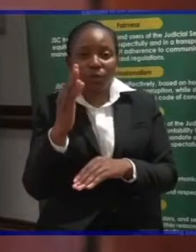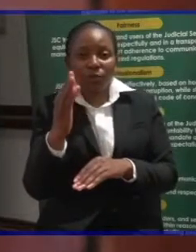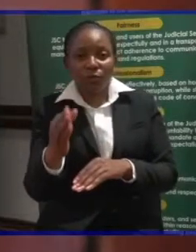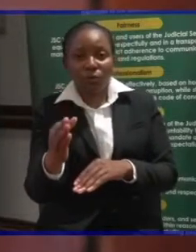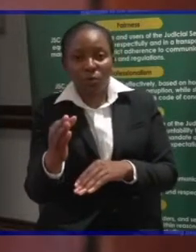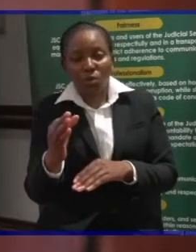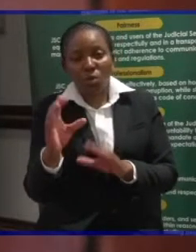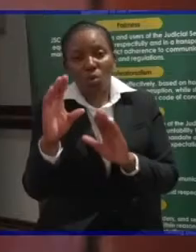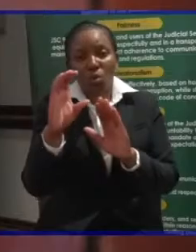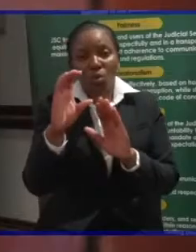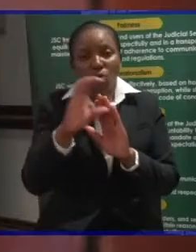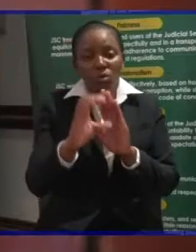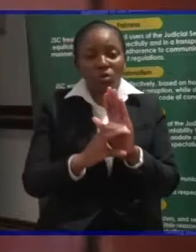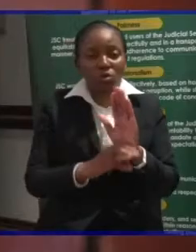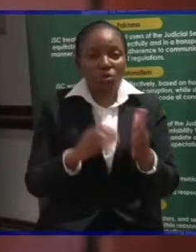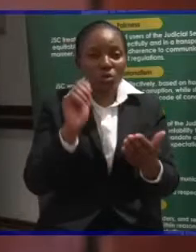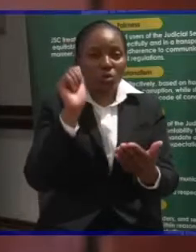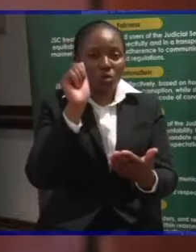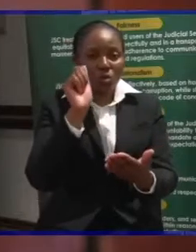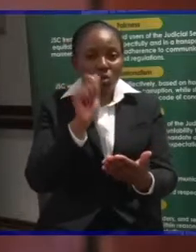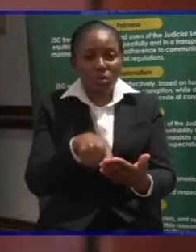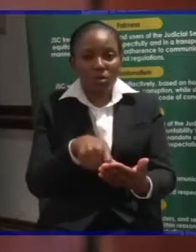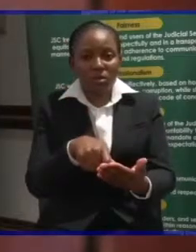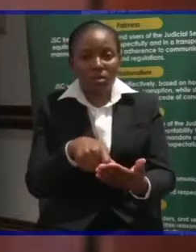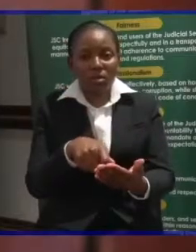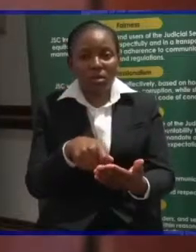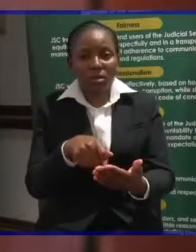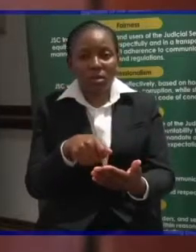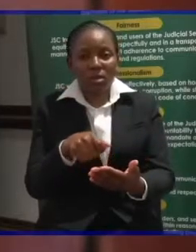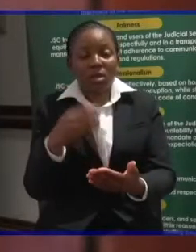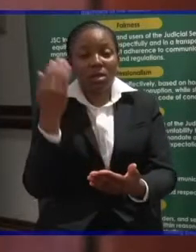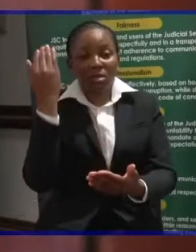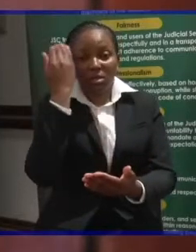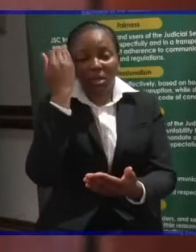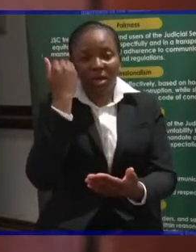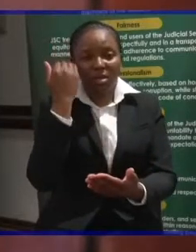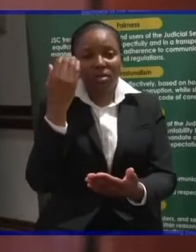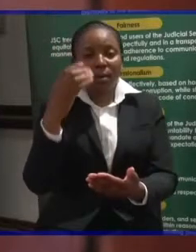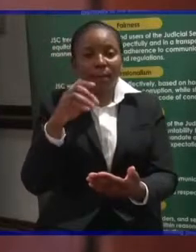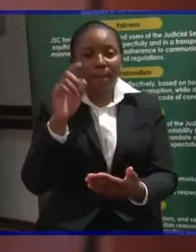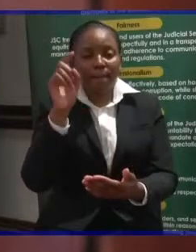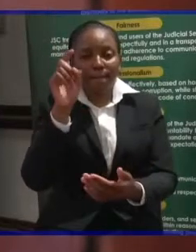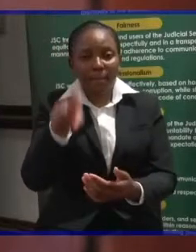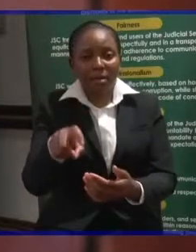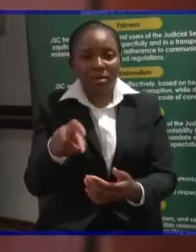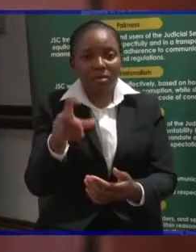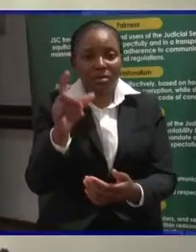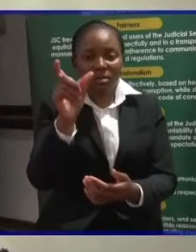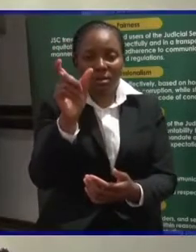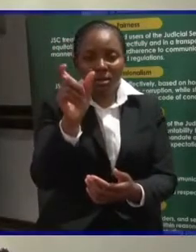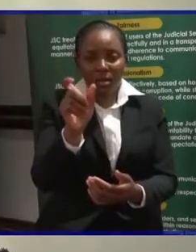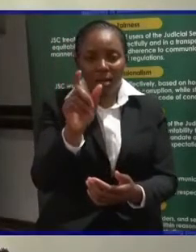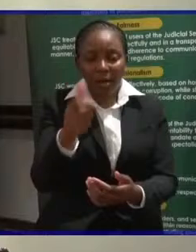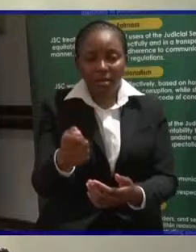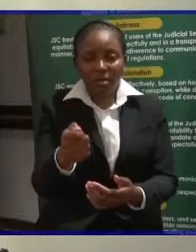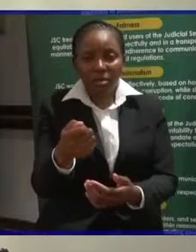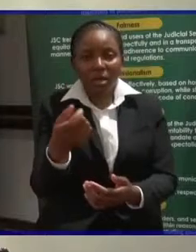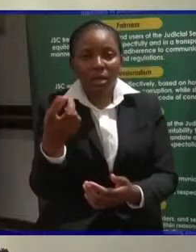to the Constitutional Court, he should also ask addresses from the